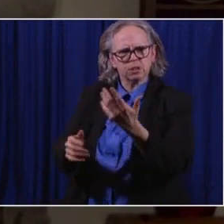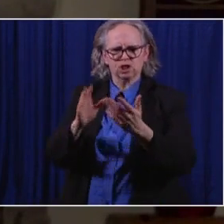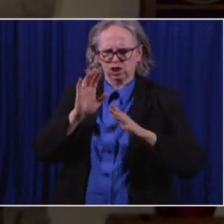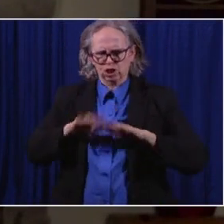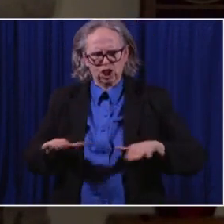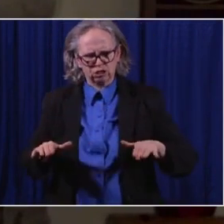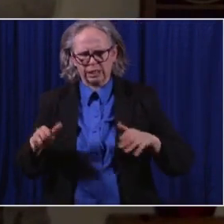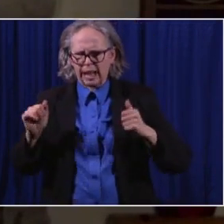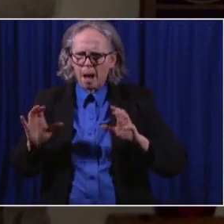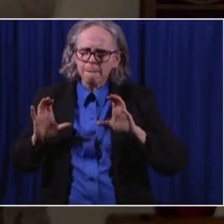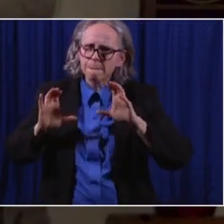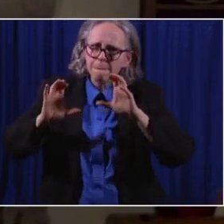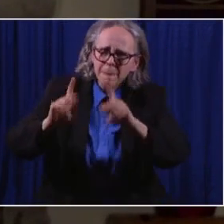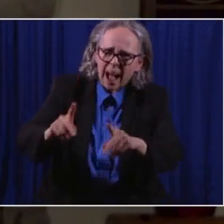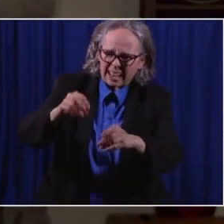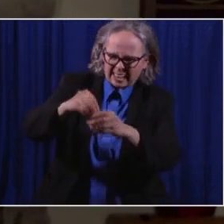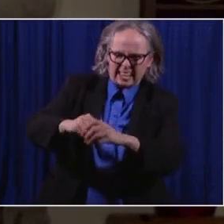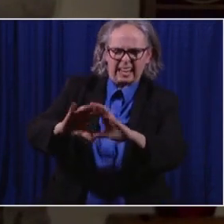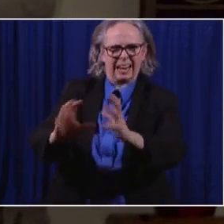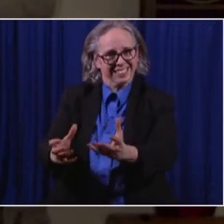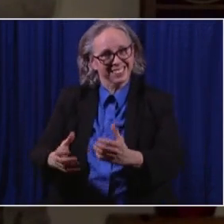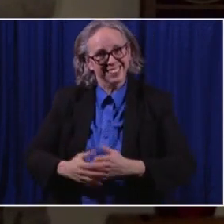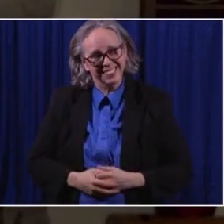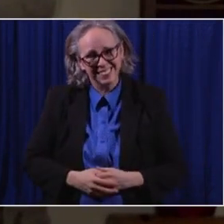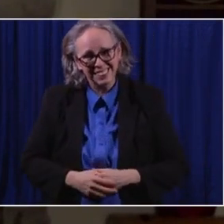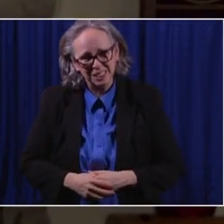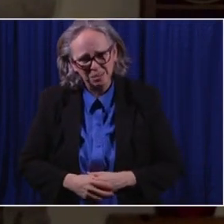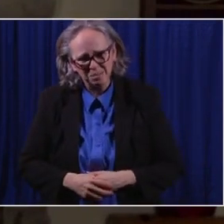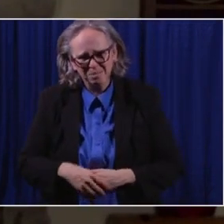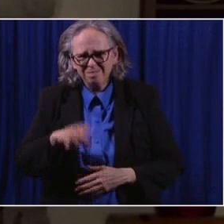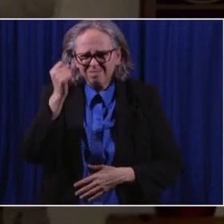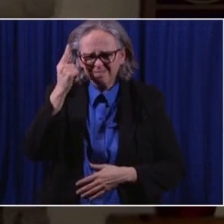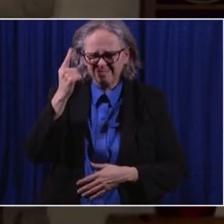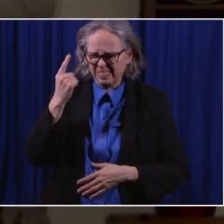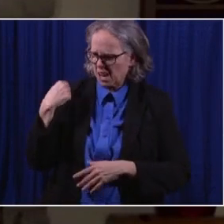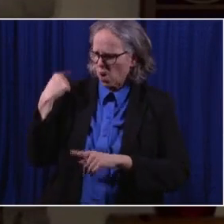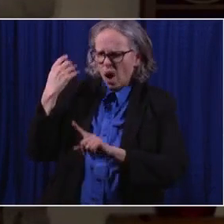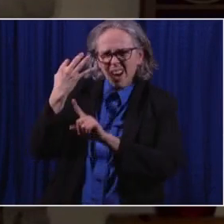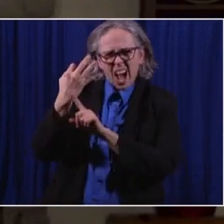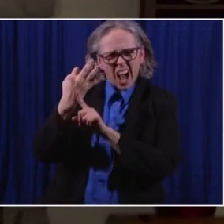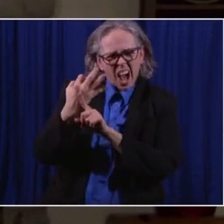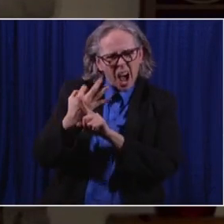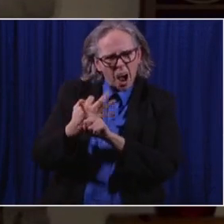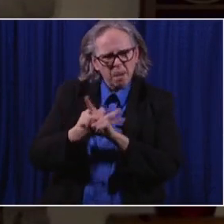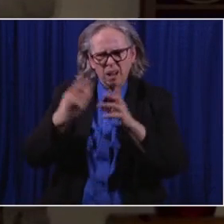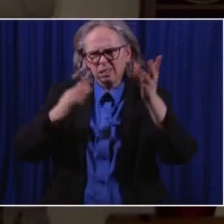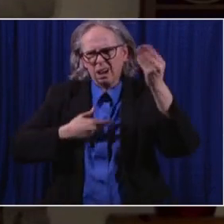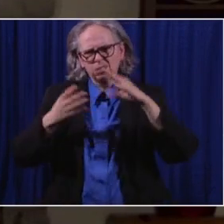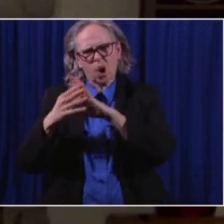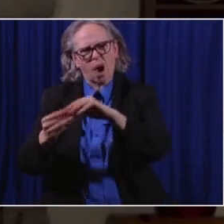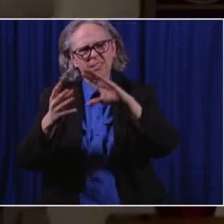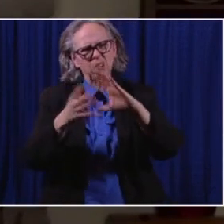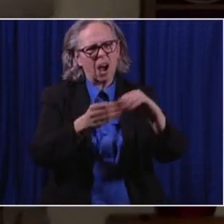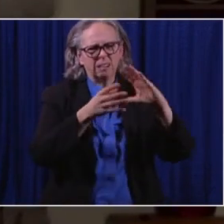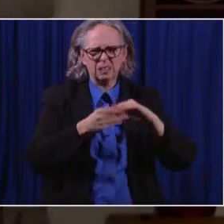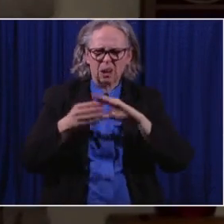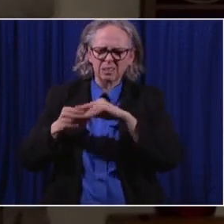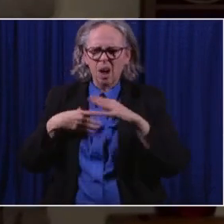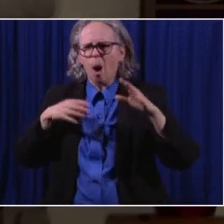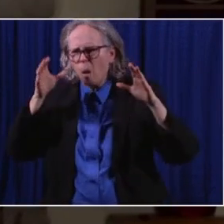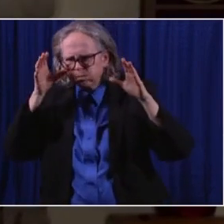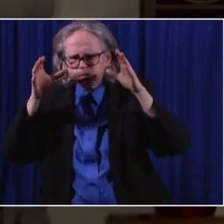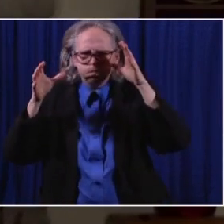heard for the last 9 months about this. And let's keep in mind that these children were not in school